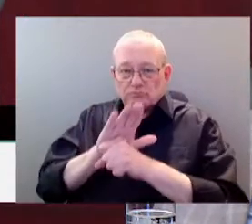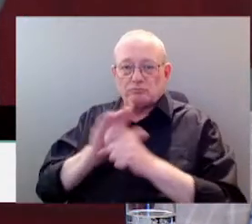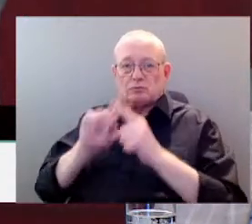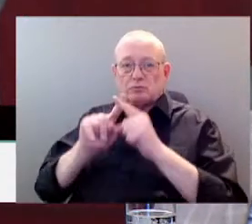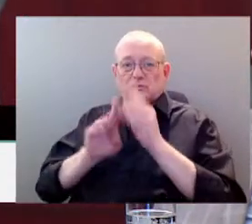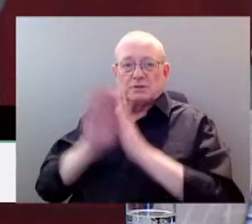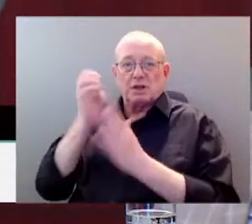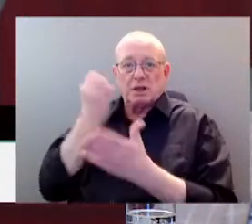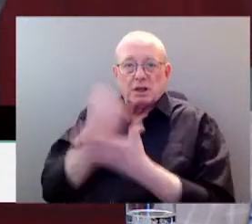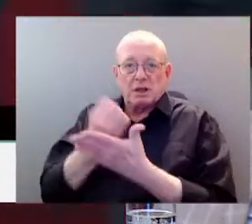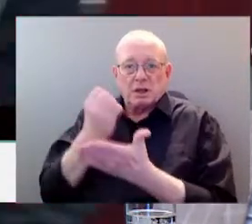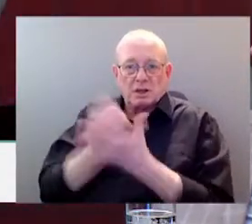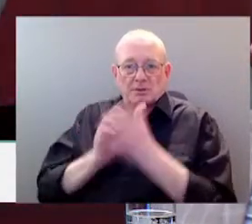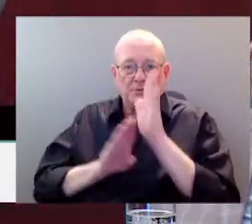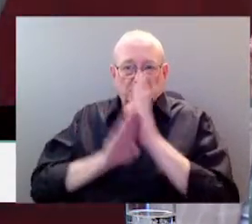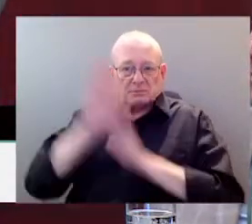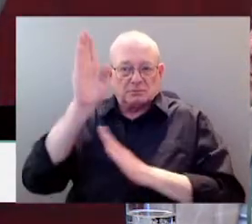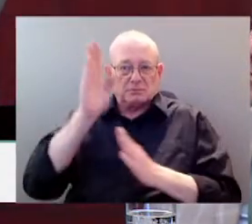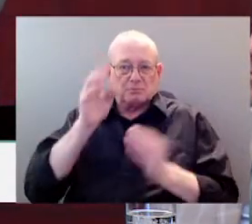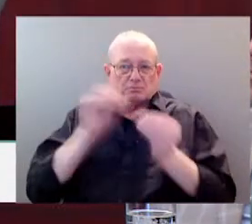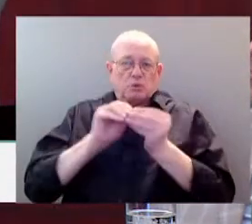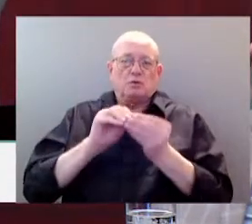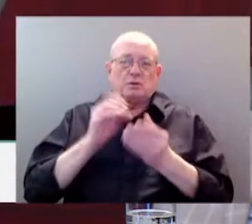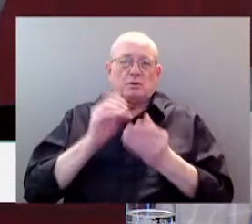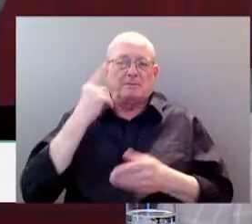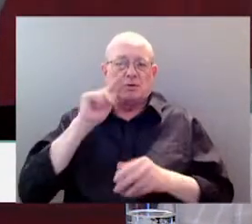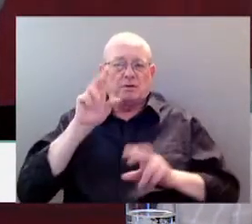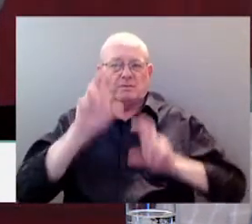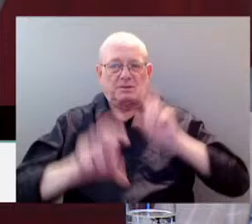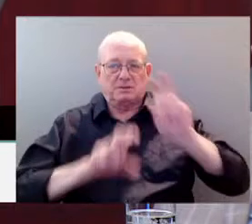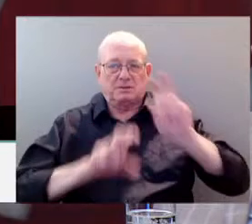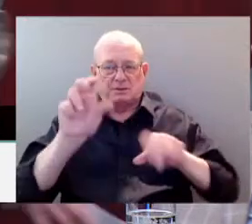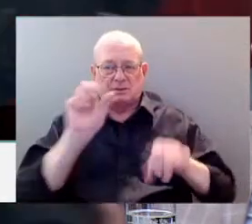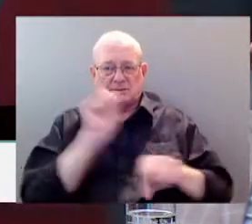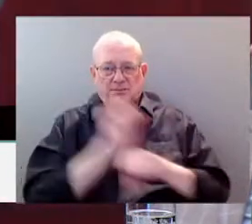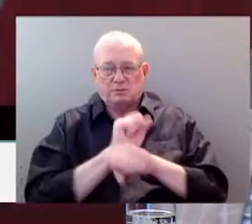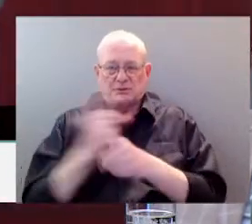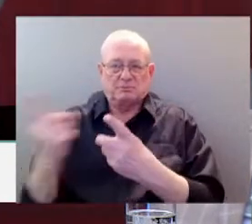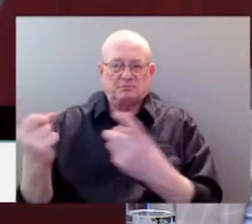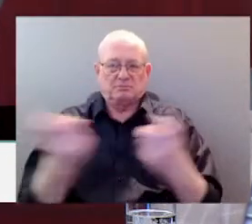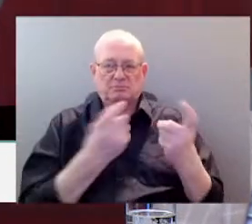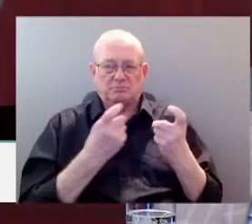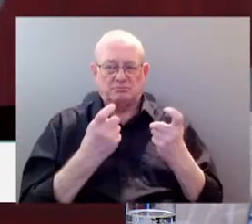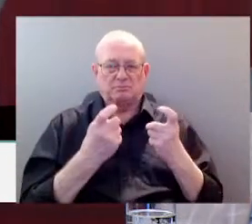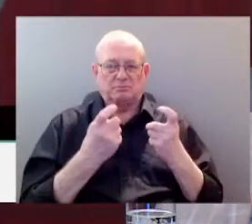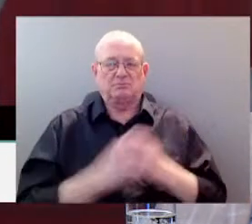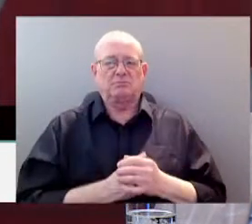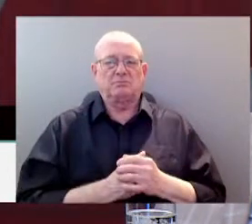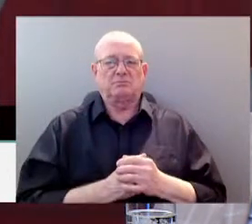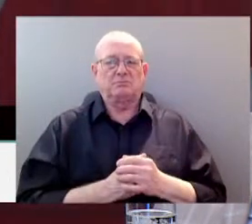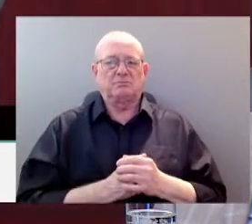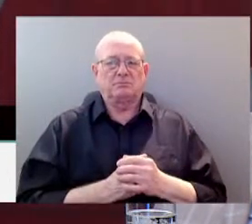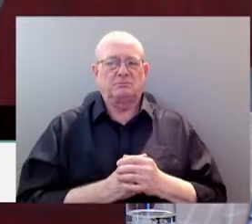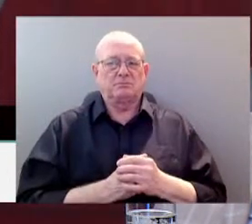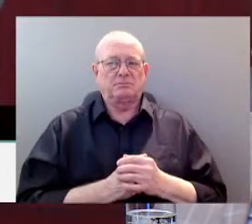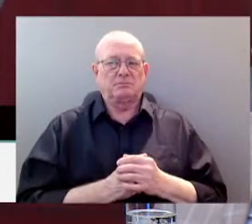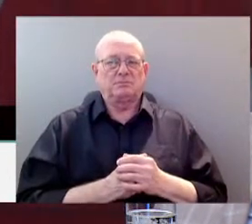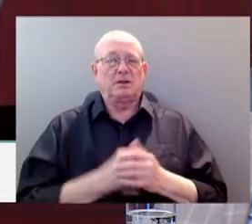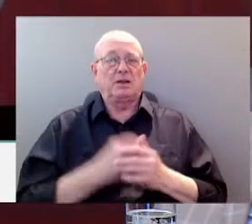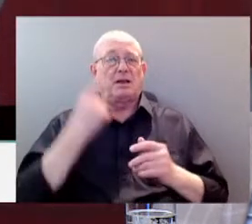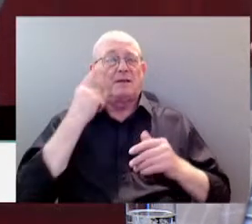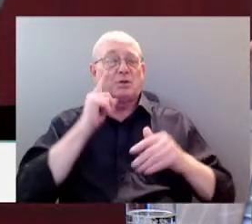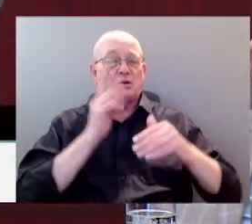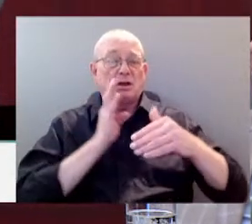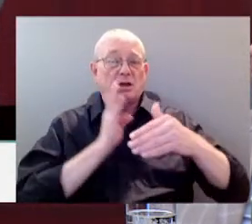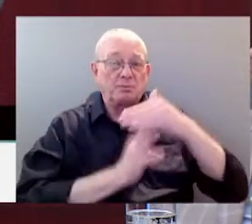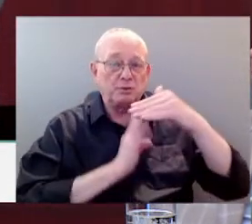jobs and investment in Canada as such the launch of the new tourism and Hospitality immigration stream signifies a strategic